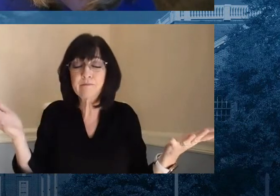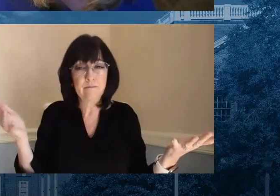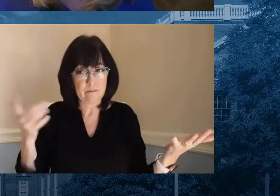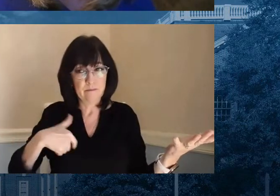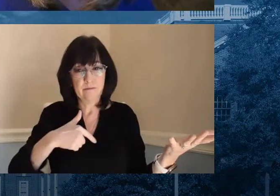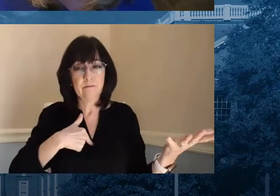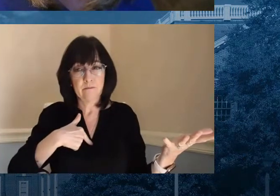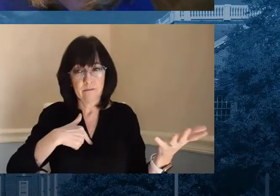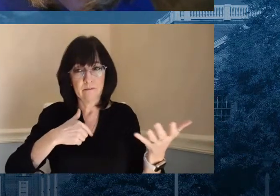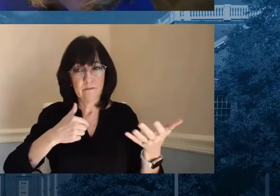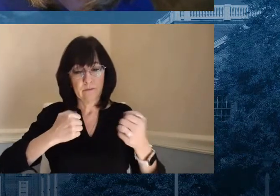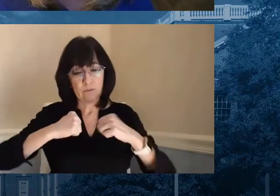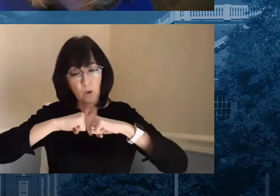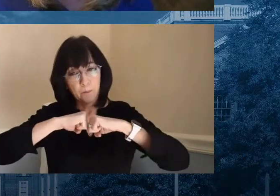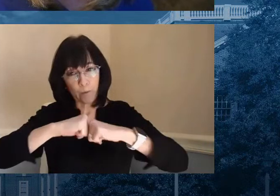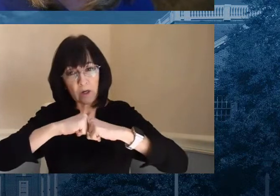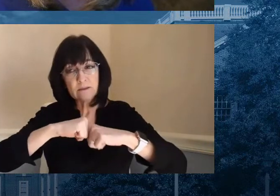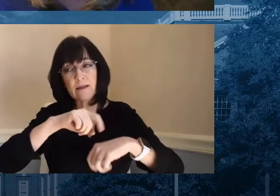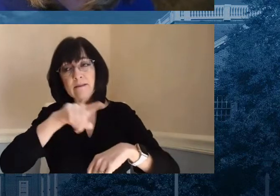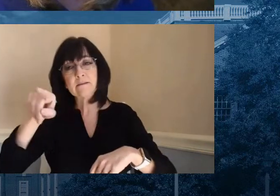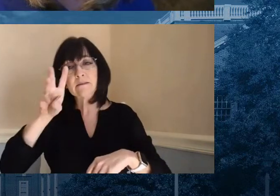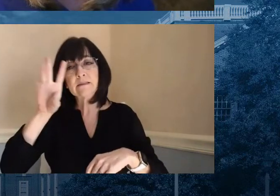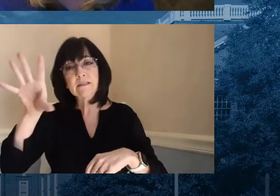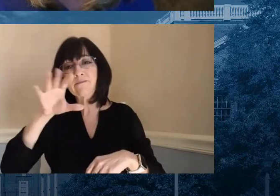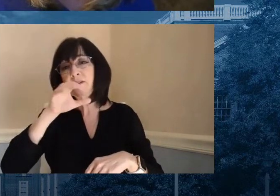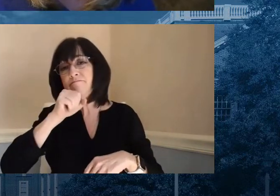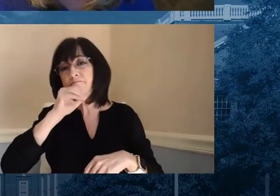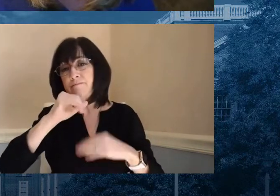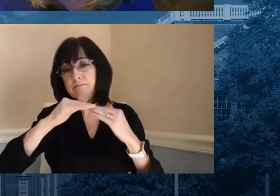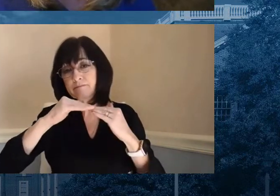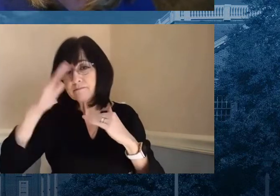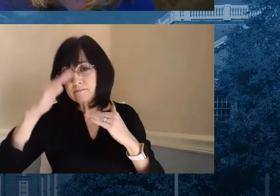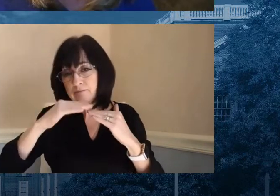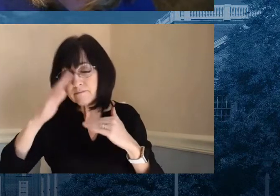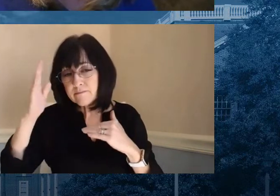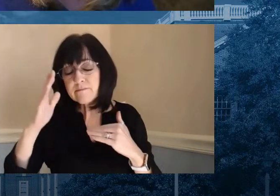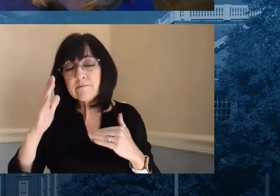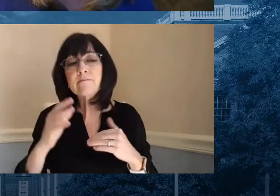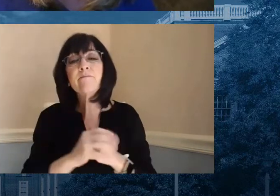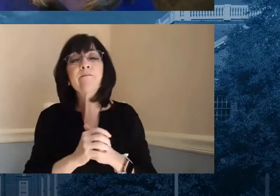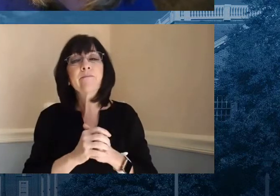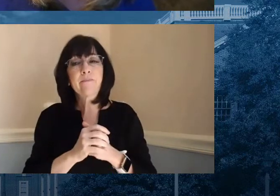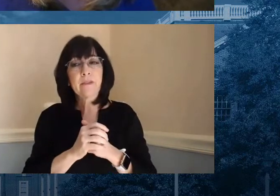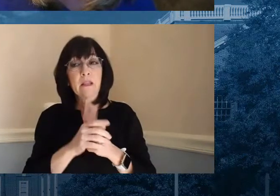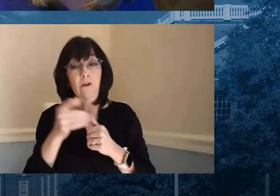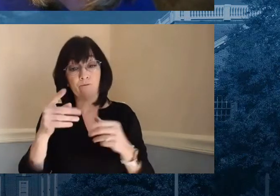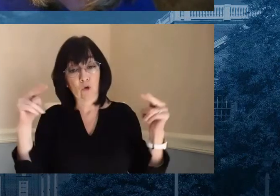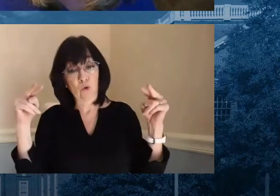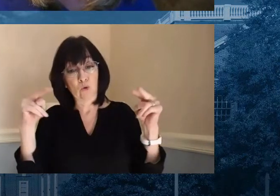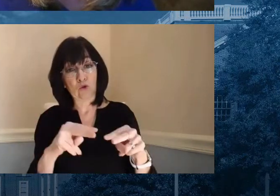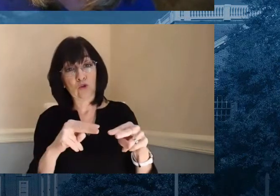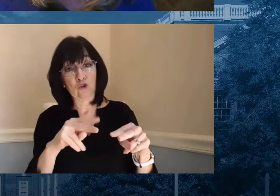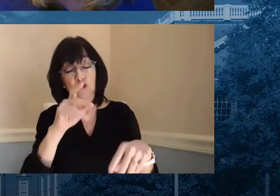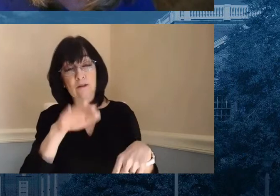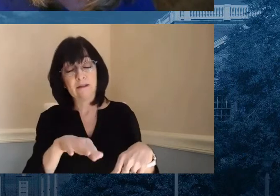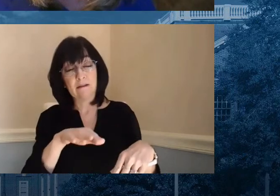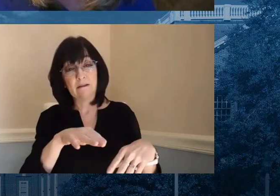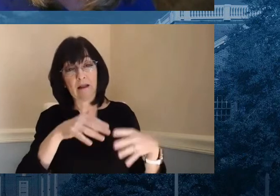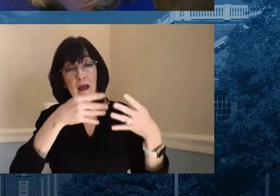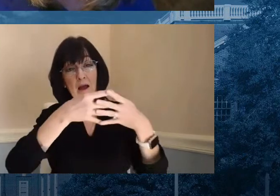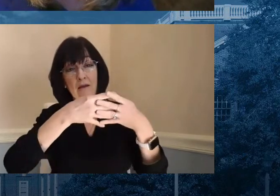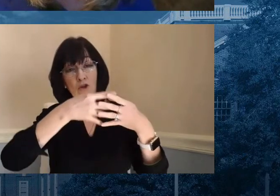older population significantly with vaccinations. If you look at the graph for deaths,